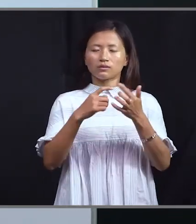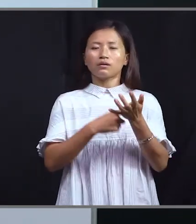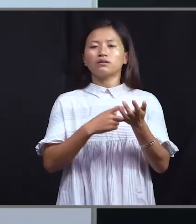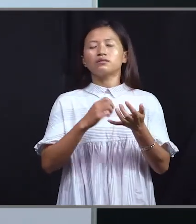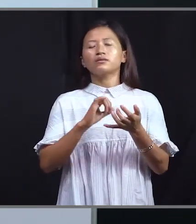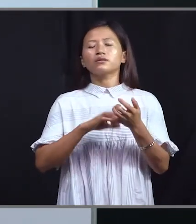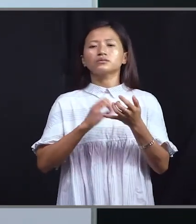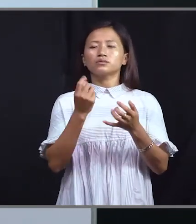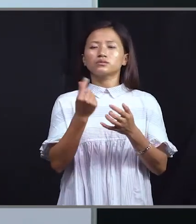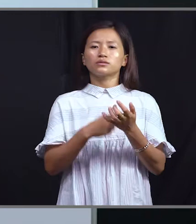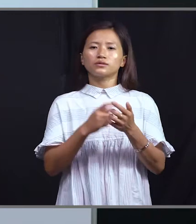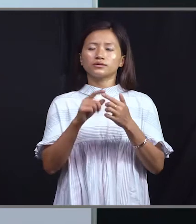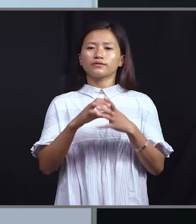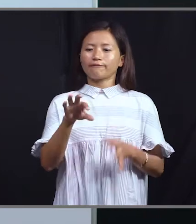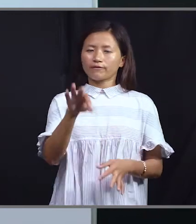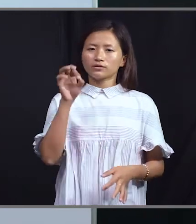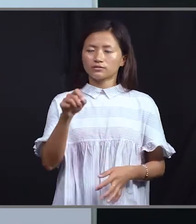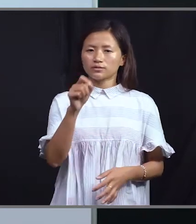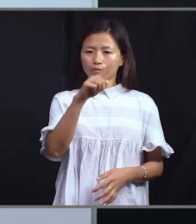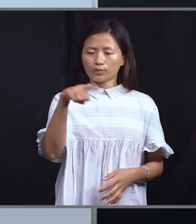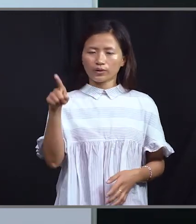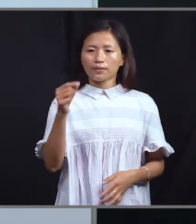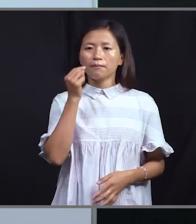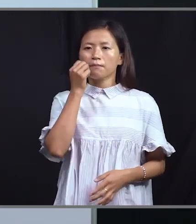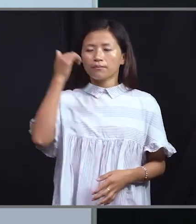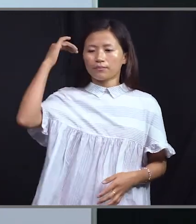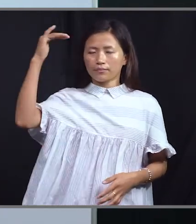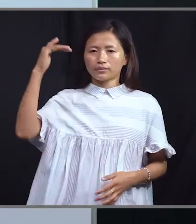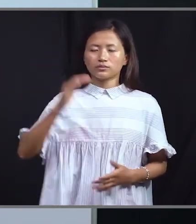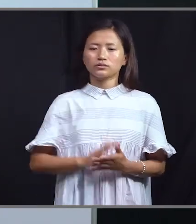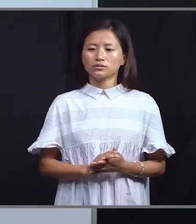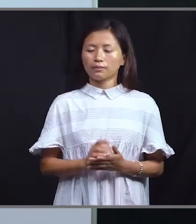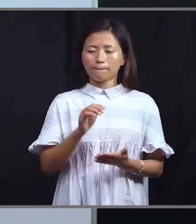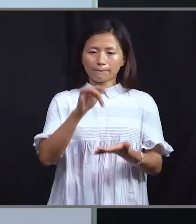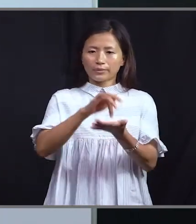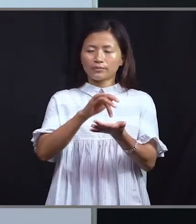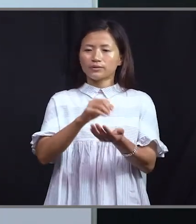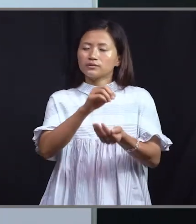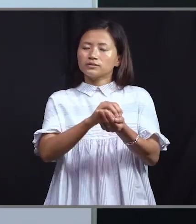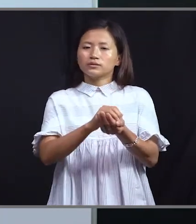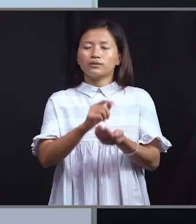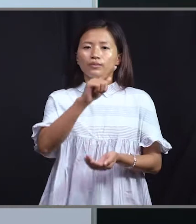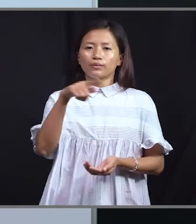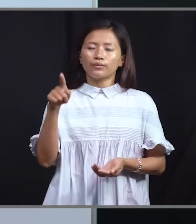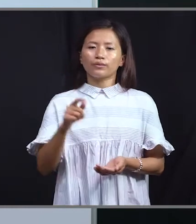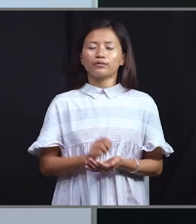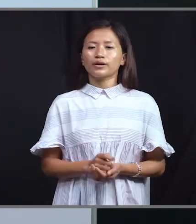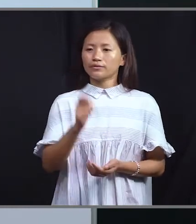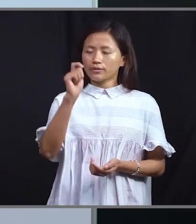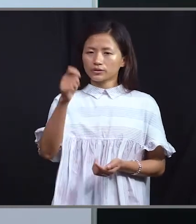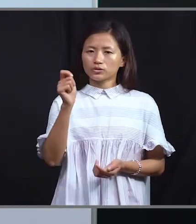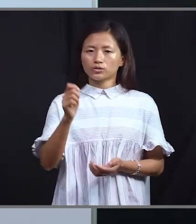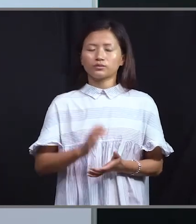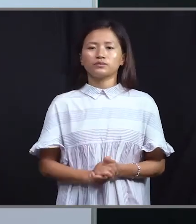staffing is nothing but finding the right man and placing him to do the right job. finding the right man and placing him to do the right